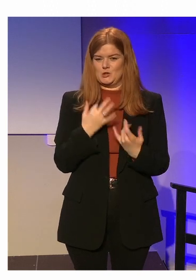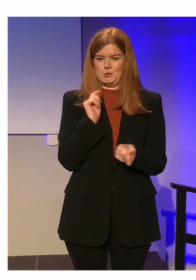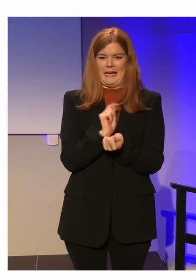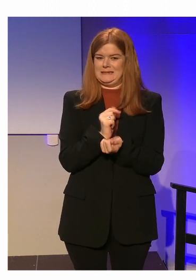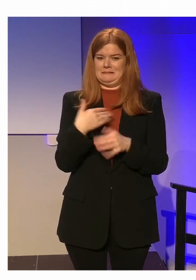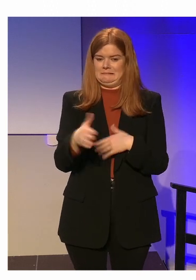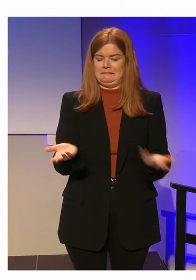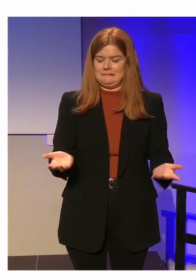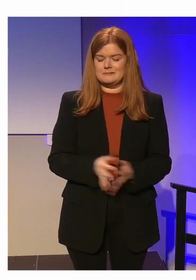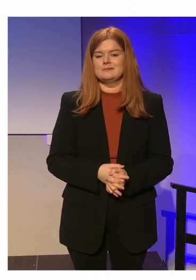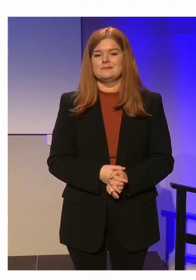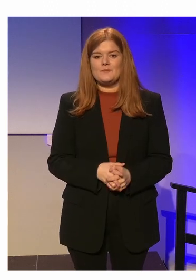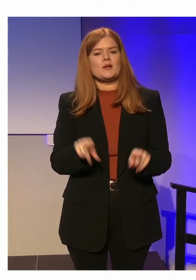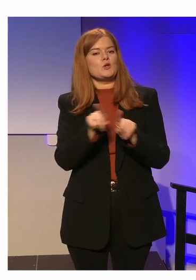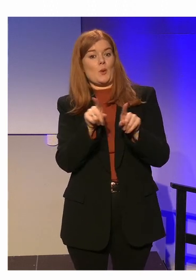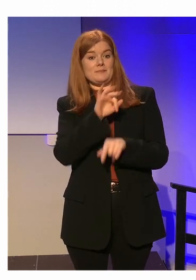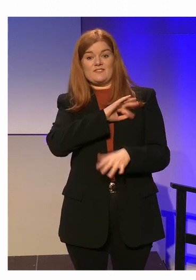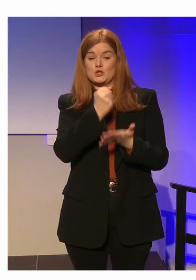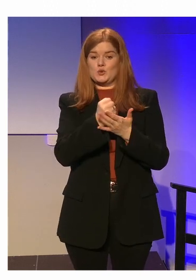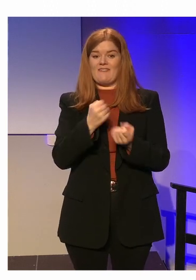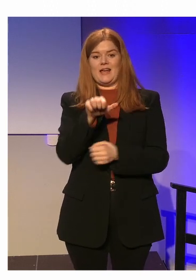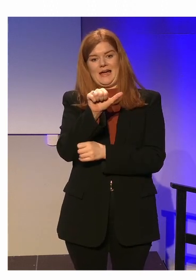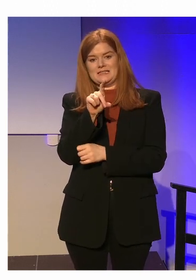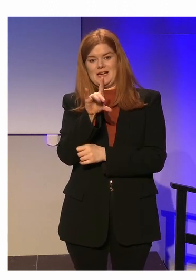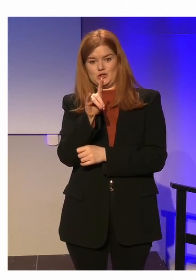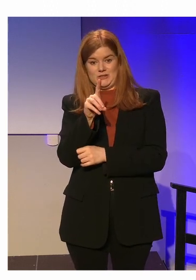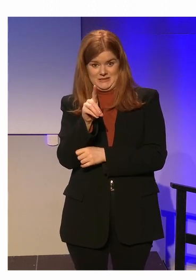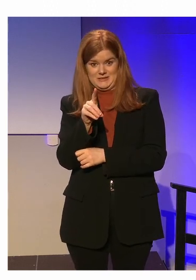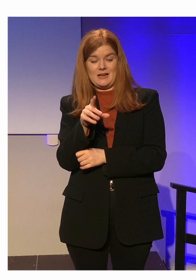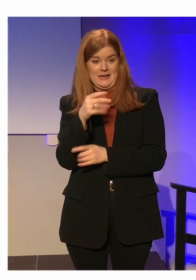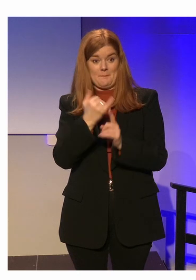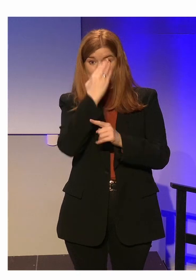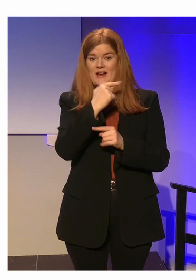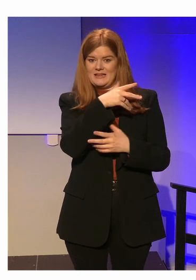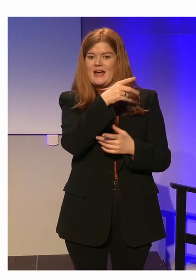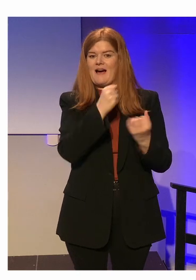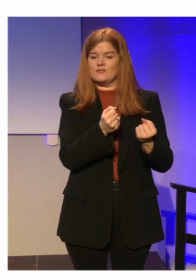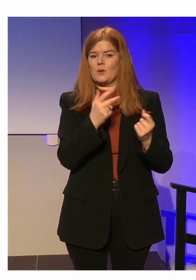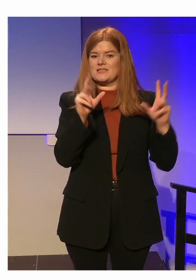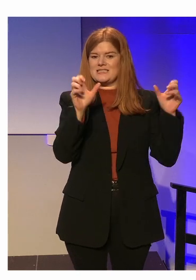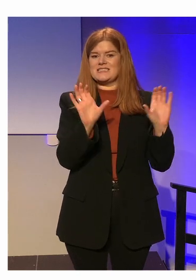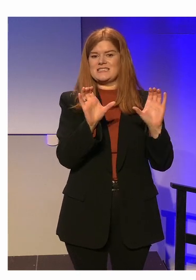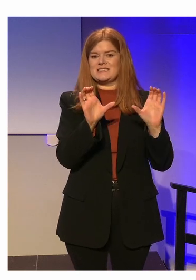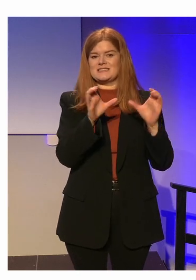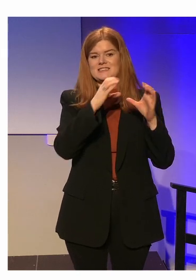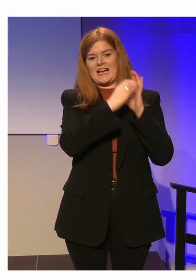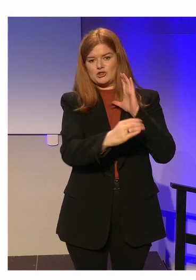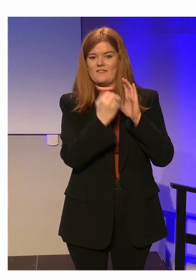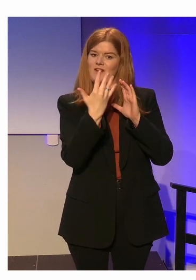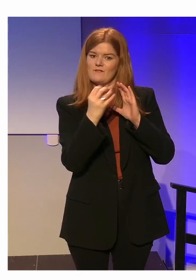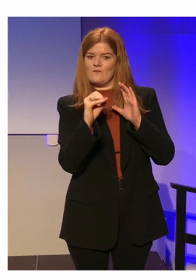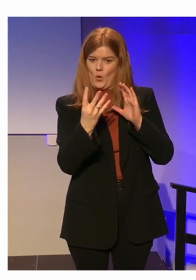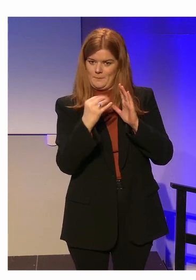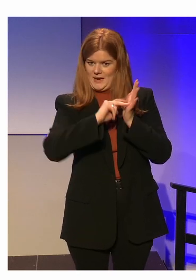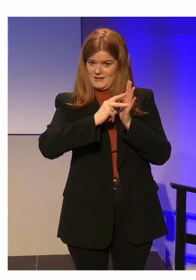longer. He also is a student with ADHD. He has in the United States what we call a Section 504 plan. So we have